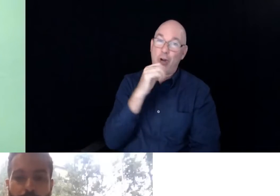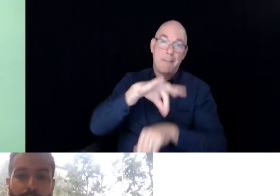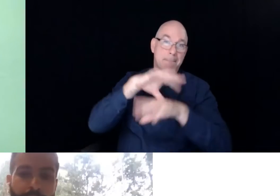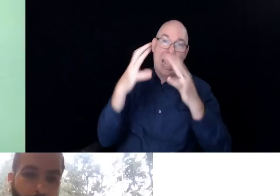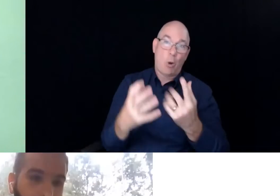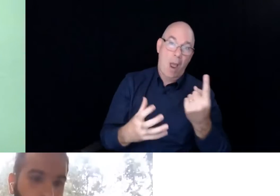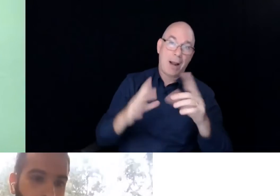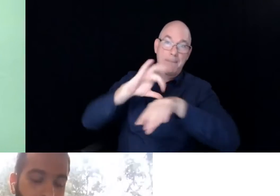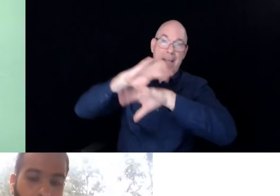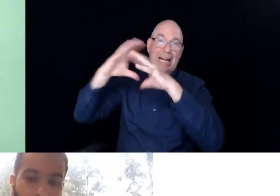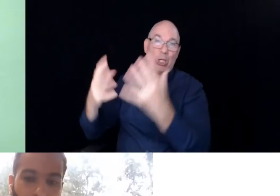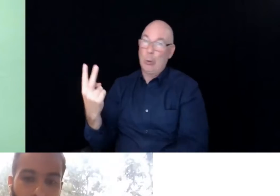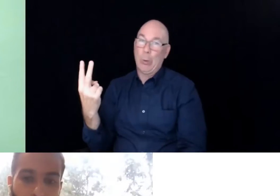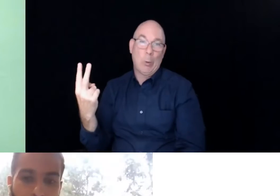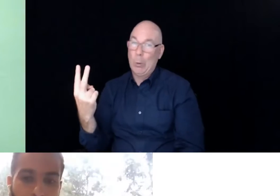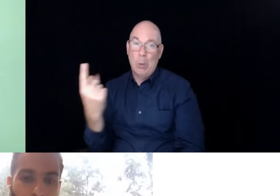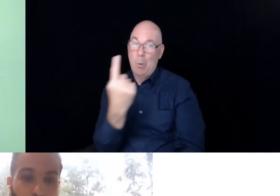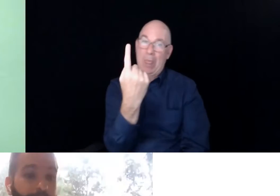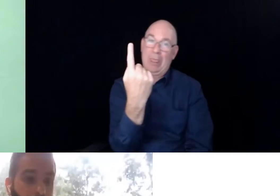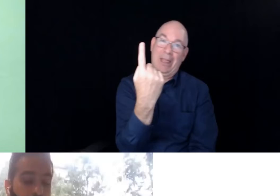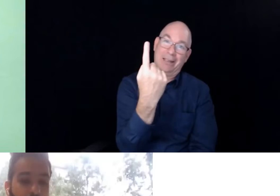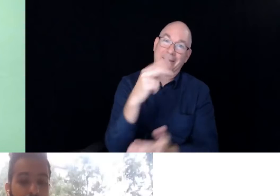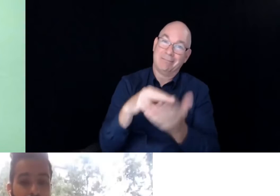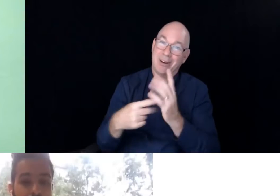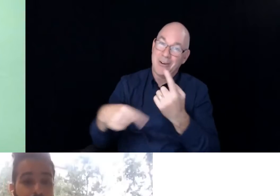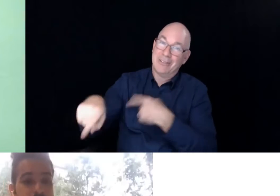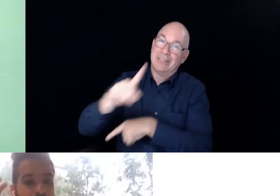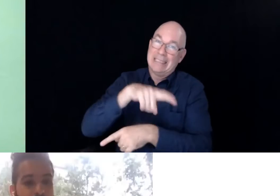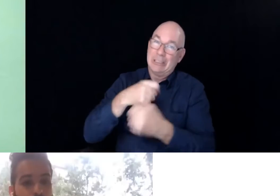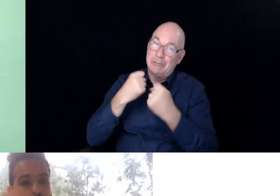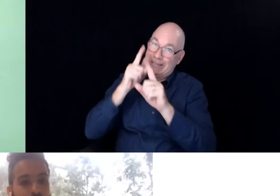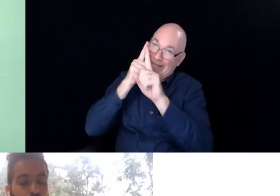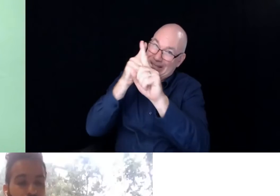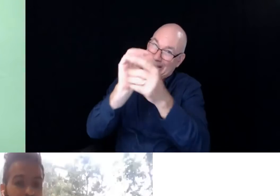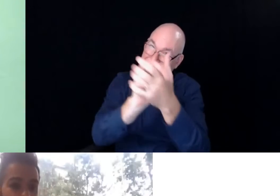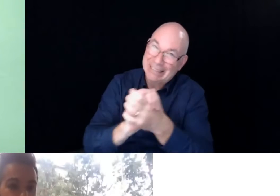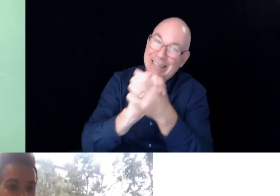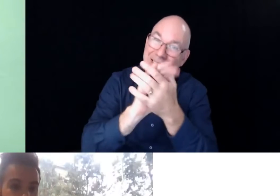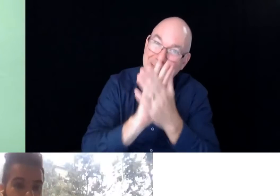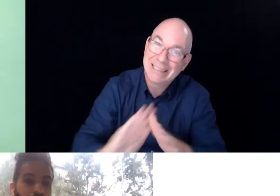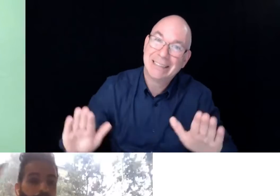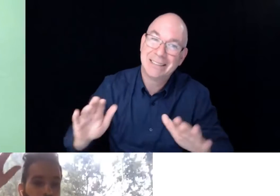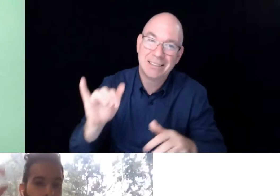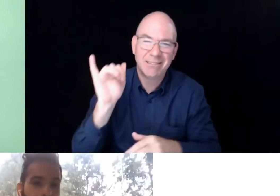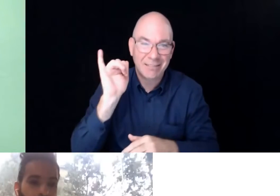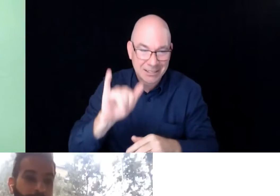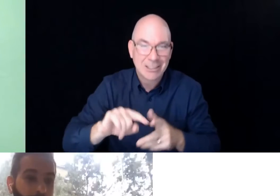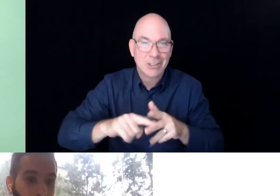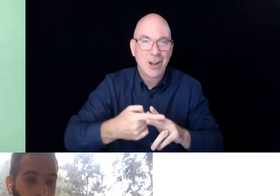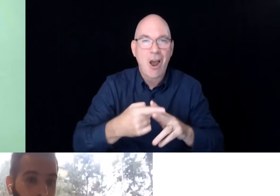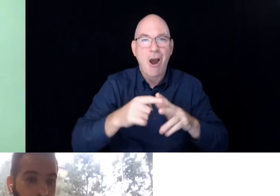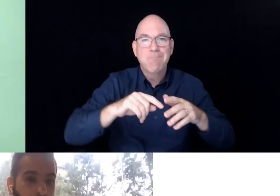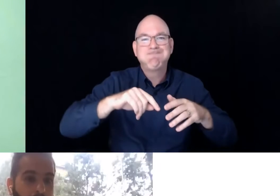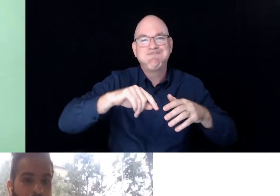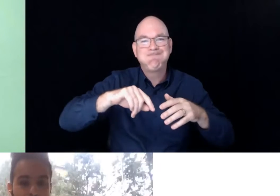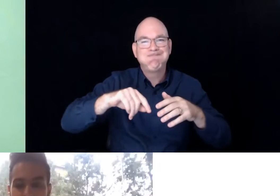All of us, we can raise our voice to reach something. And this is how we start working from bottom to top by